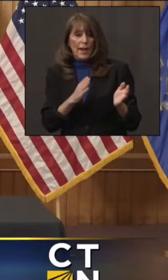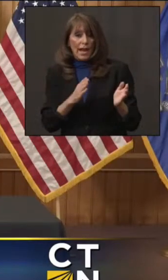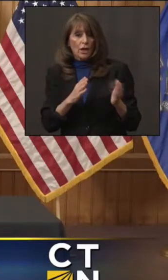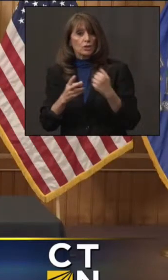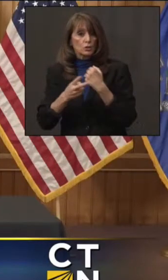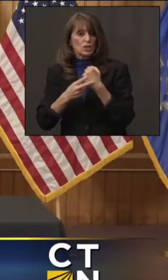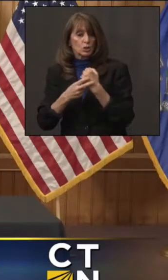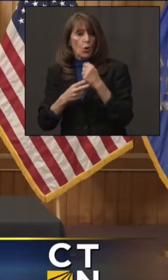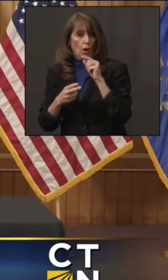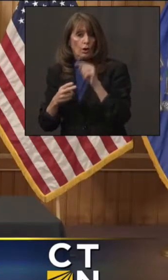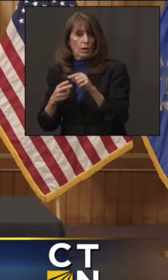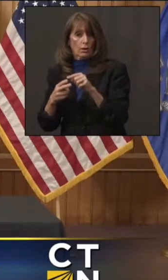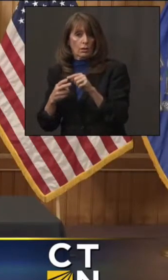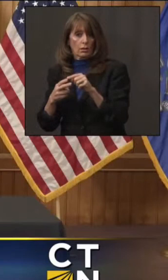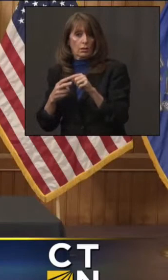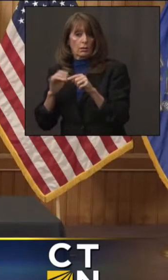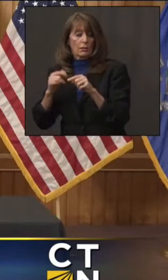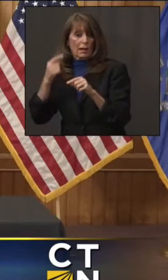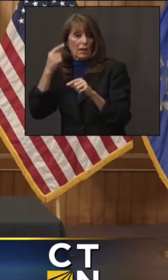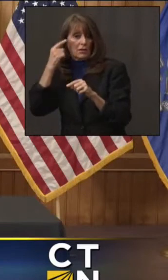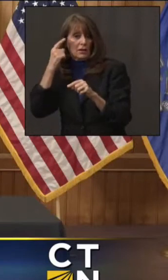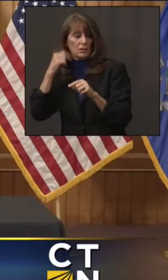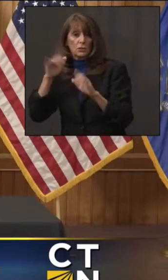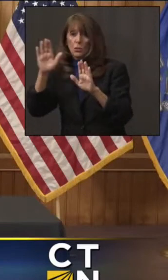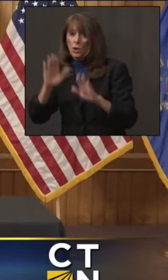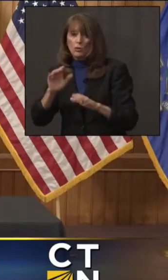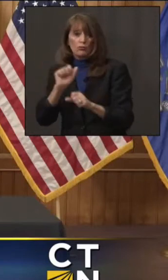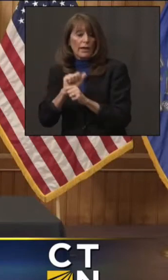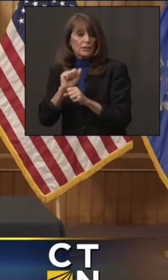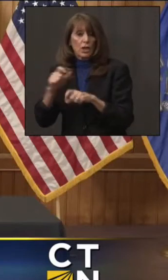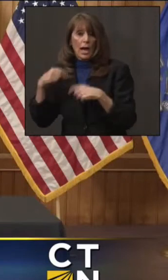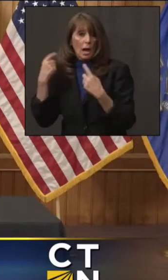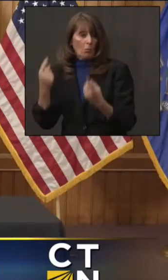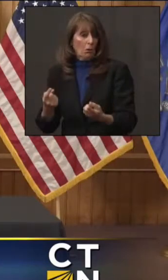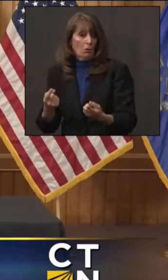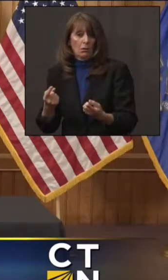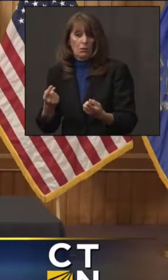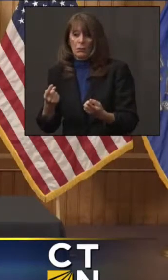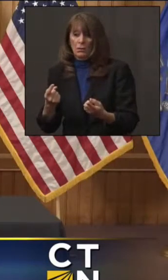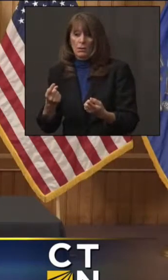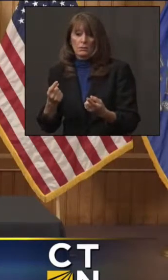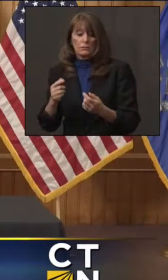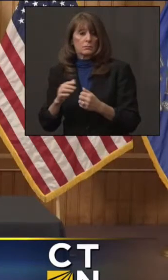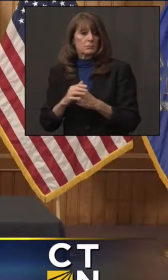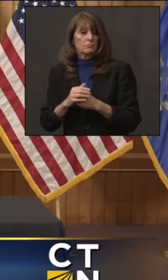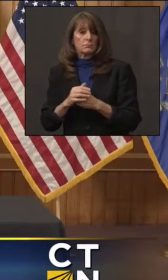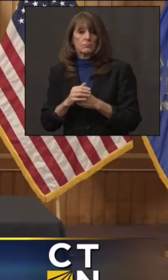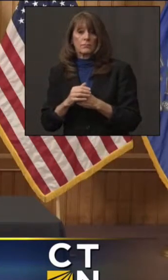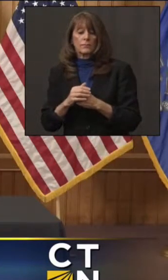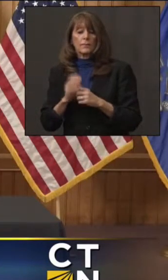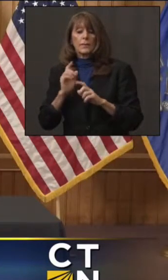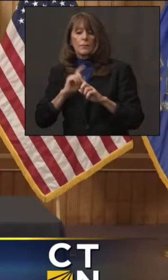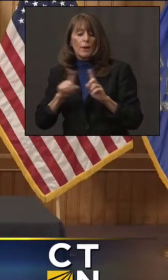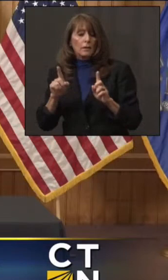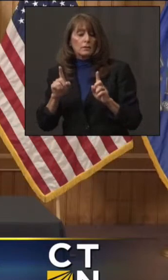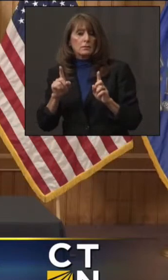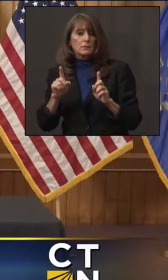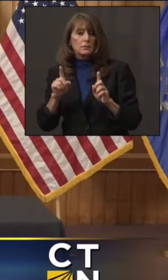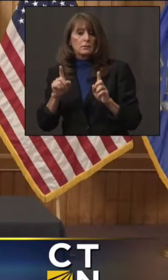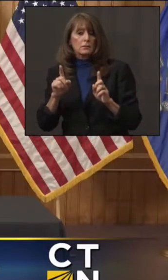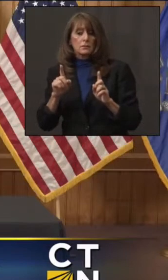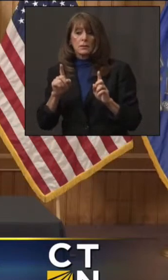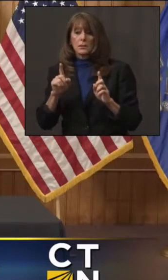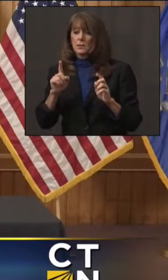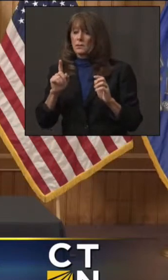Pfizer vaccine, which is really, I think, the greatest challenge we have at this point, as the governor alluded to. But outside of that, there are